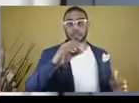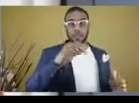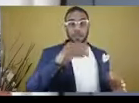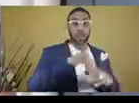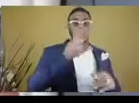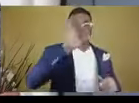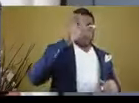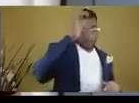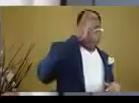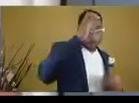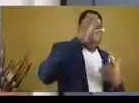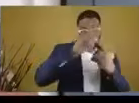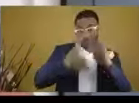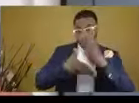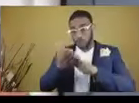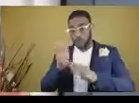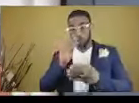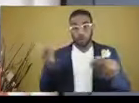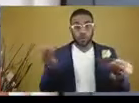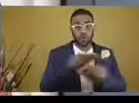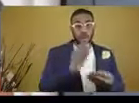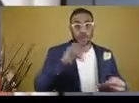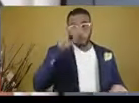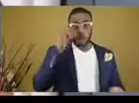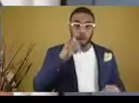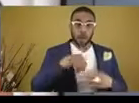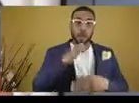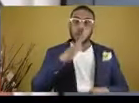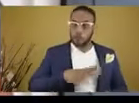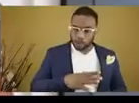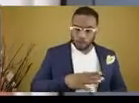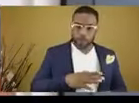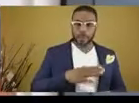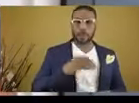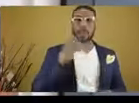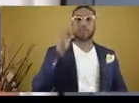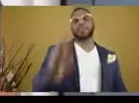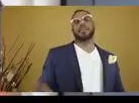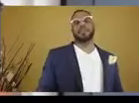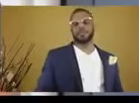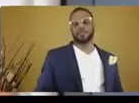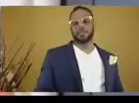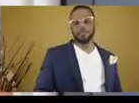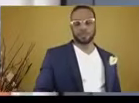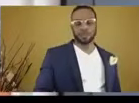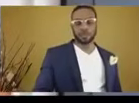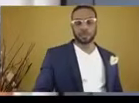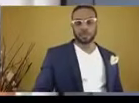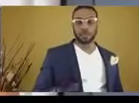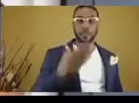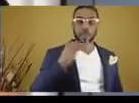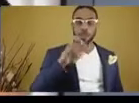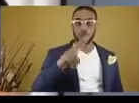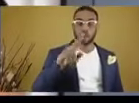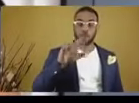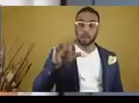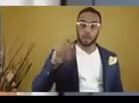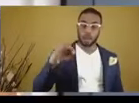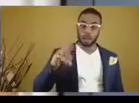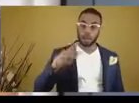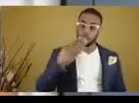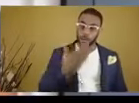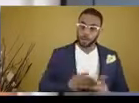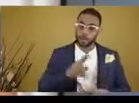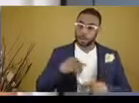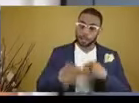from inception to execution to be created by Black girls and women in the South. The good Reverend Al Sharpton is, of course, an